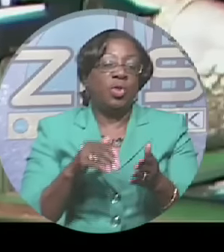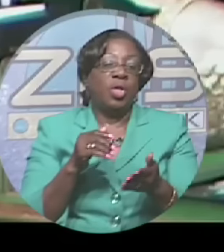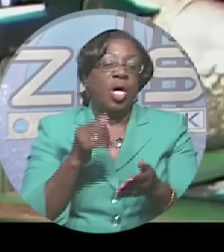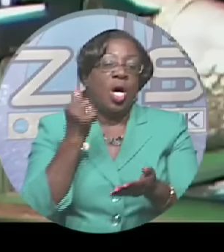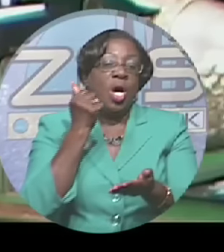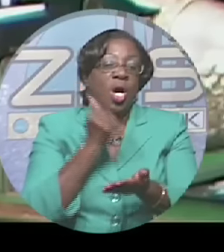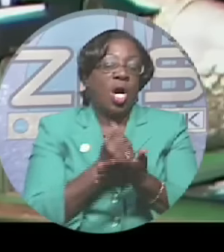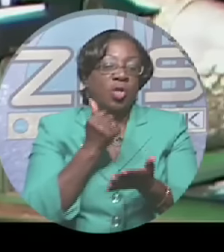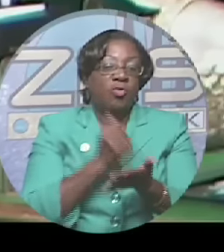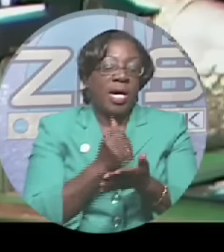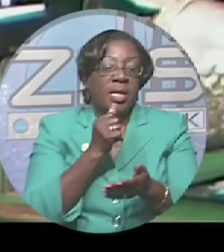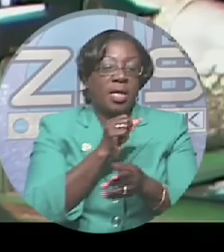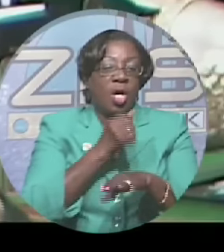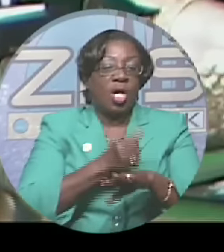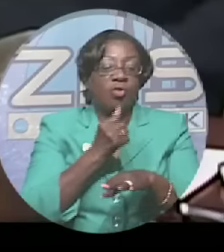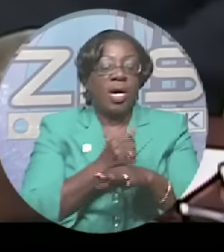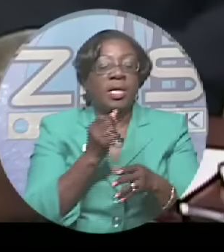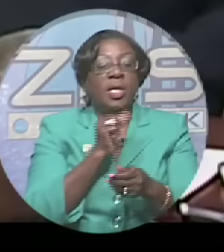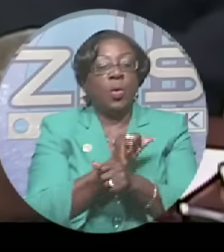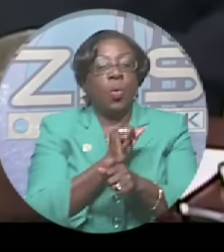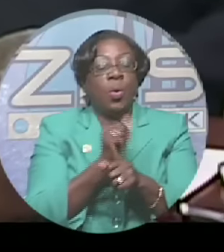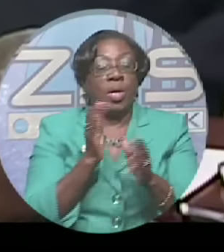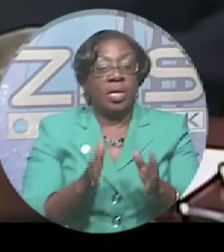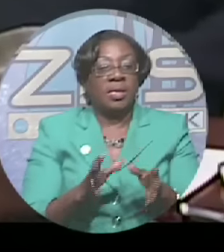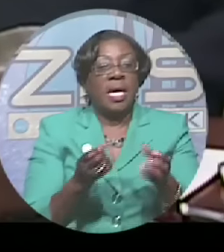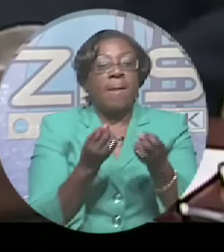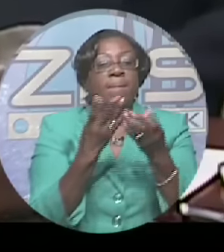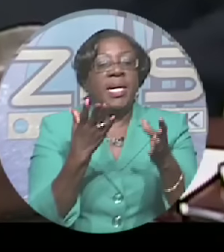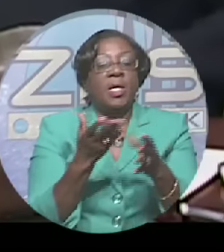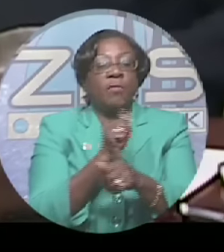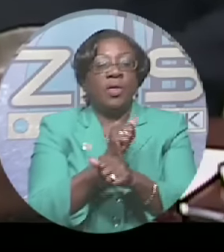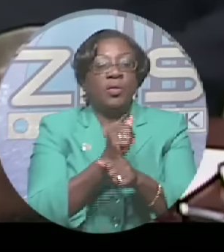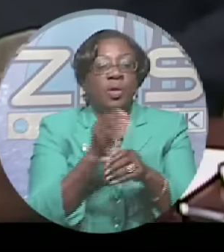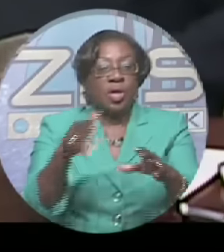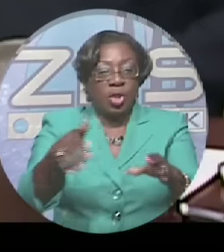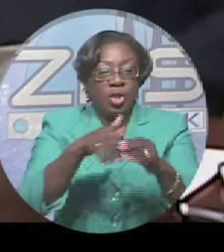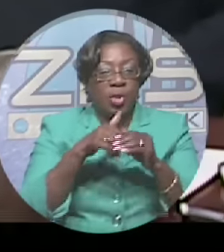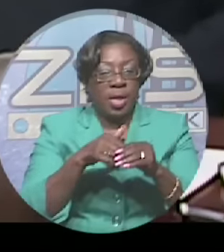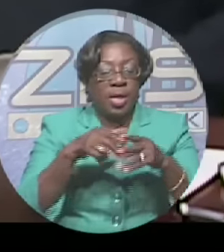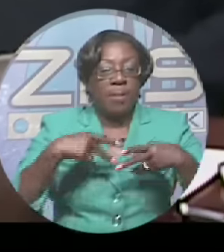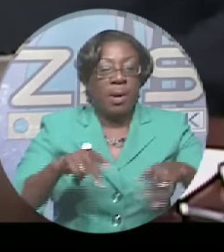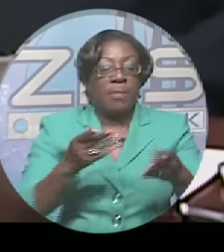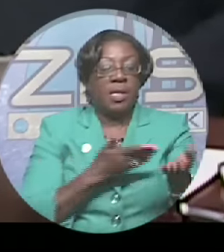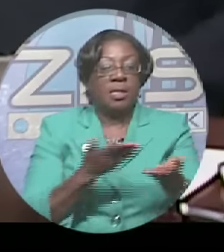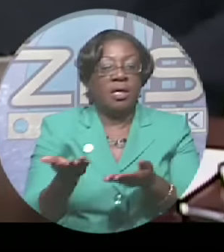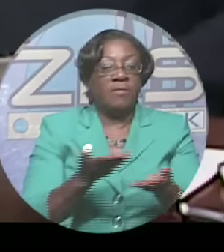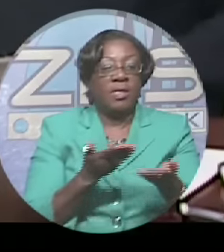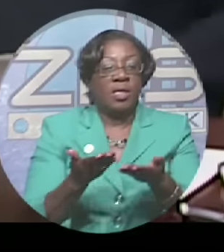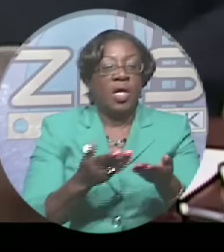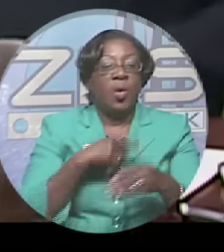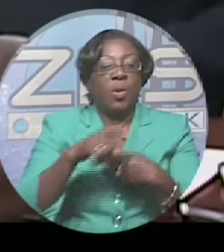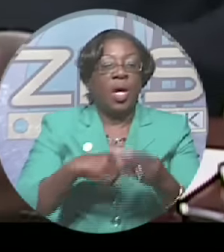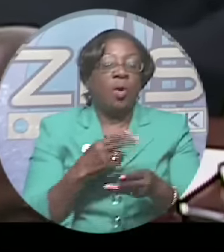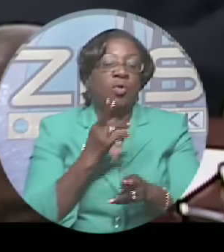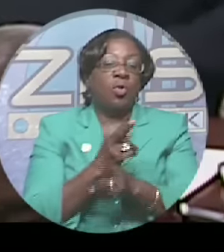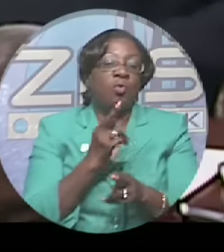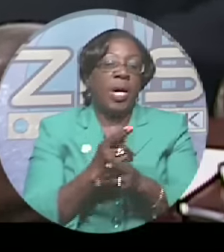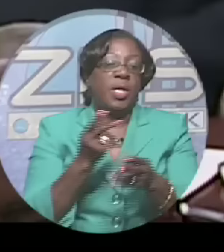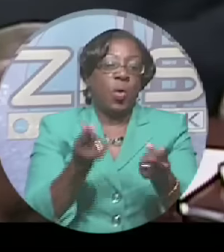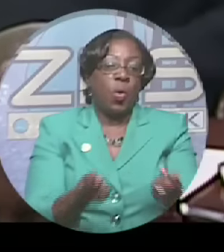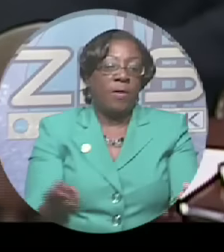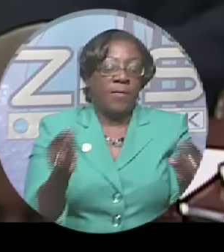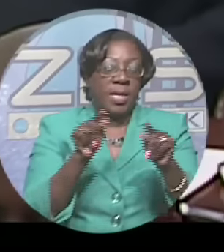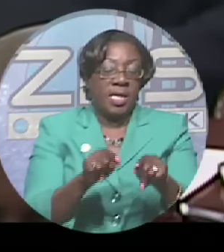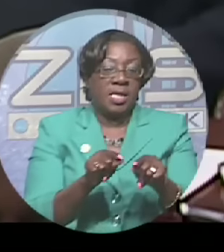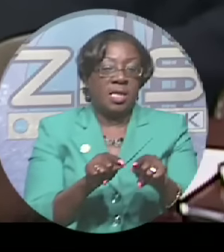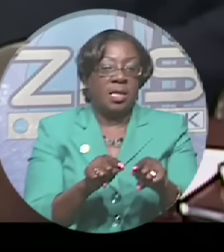of these workers, Mr. Speaker, join the public service without the requisite qualifications. And